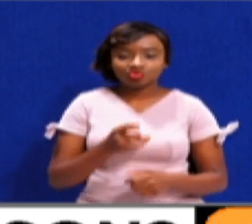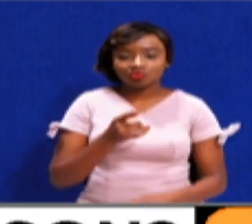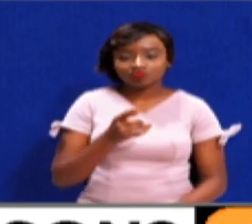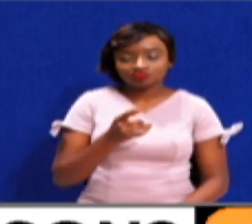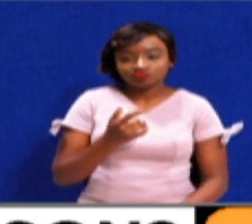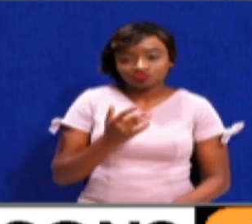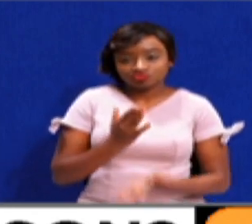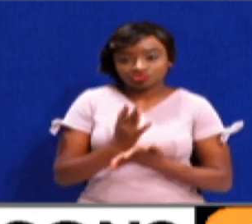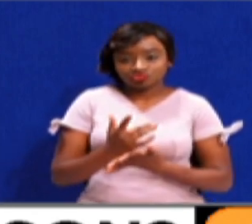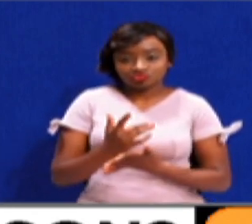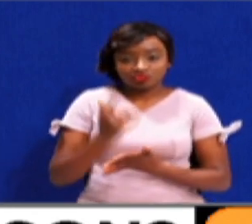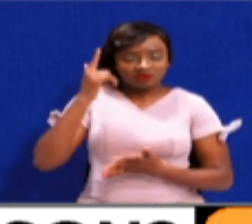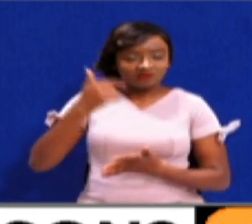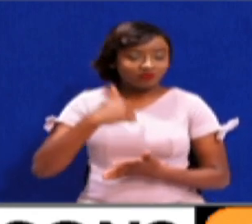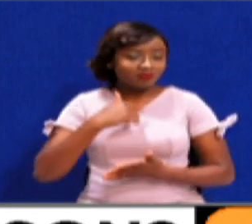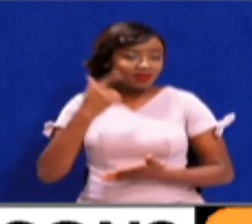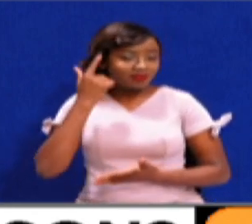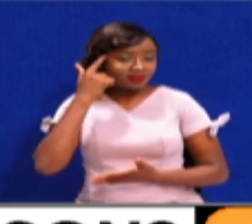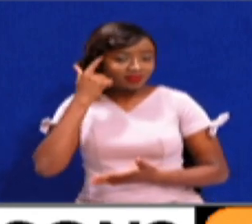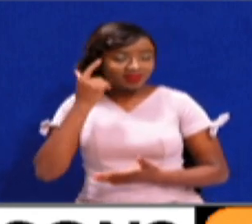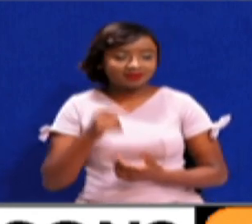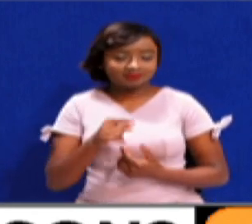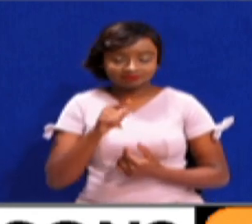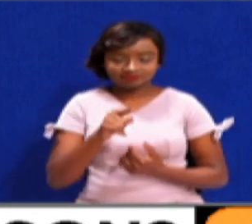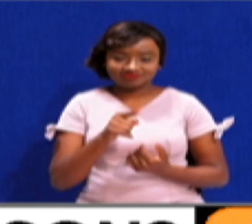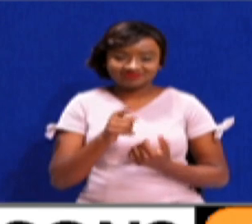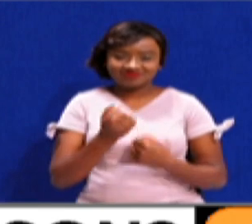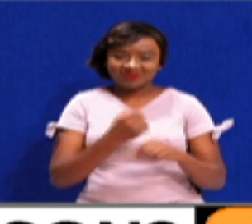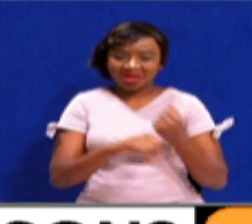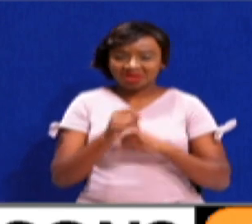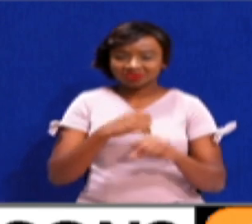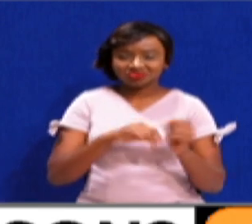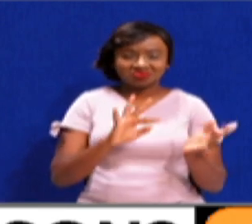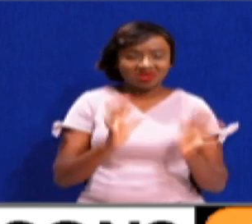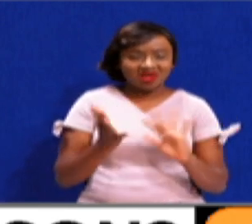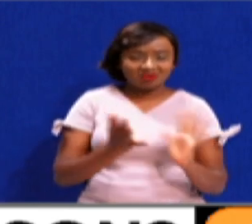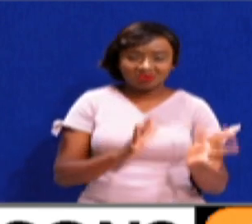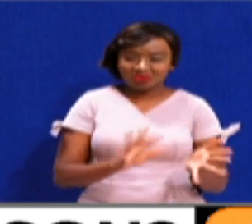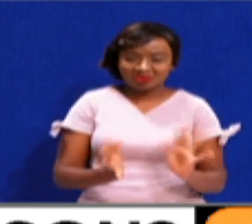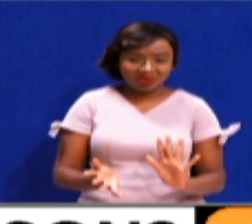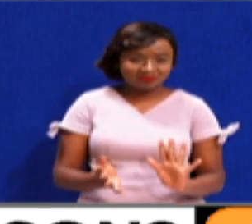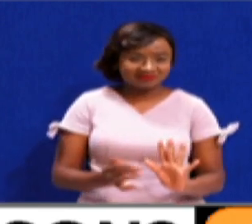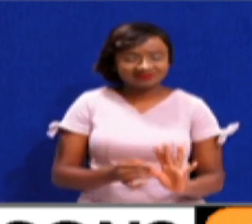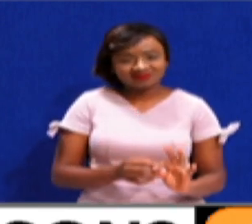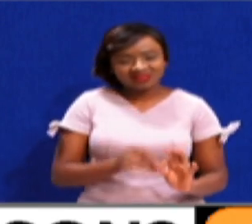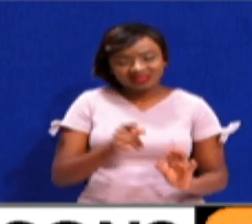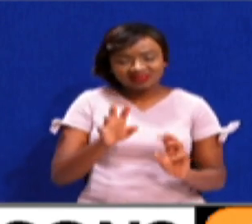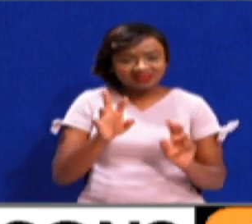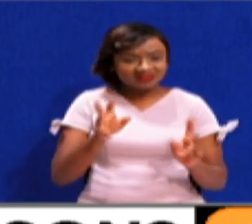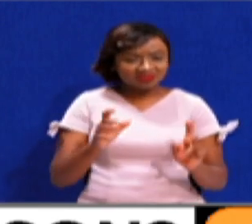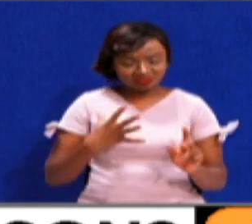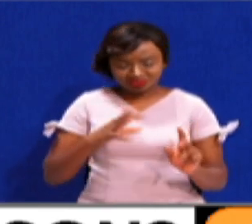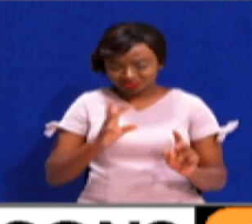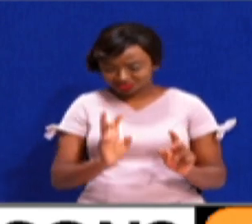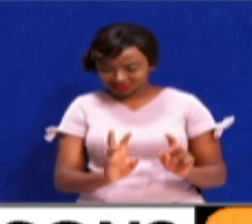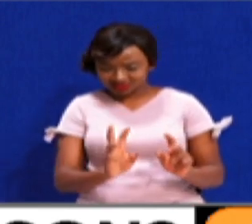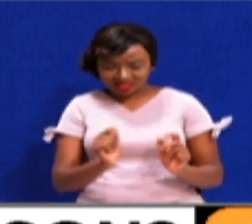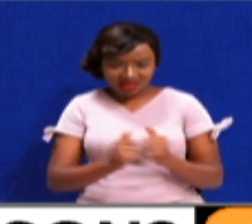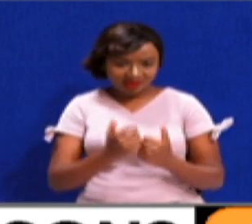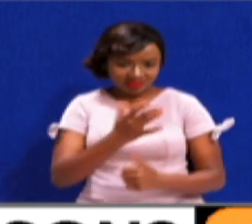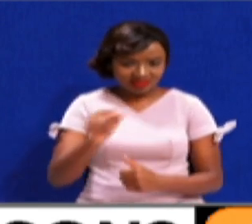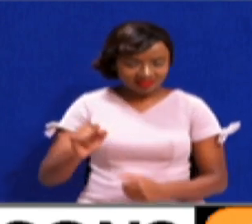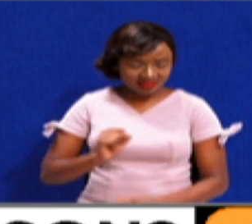that. And I think for me, there was also the conduct, and we'll talk about that again, I suppose, as well. You know, how this matter has been conducted in the House,